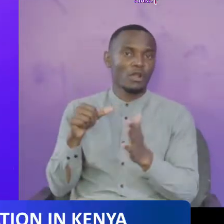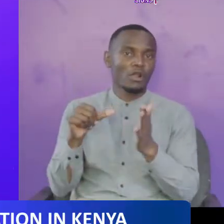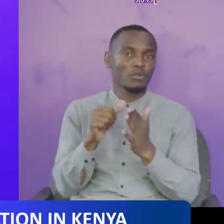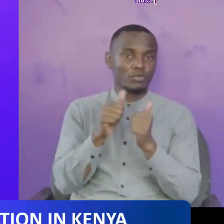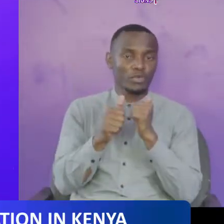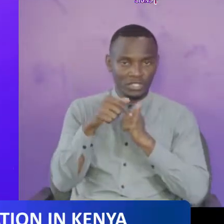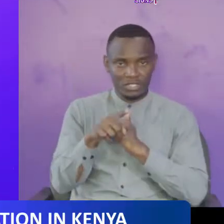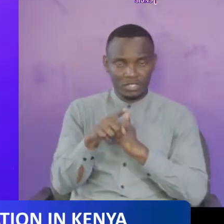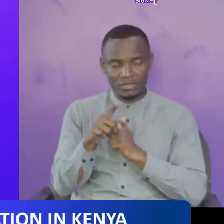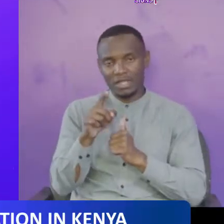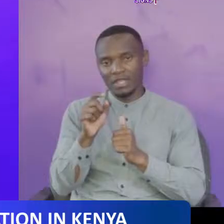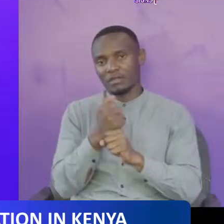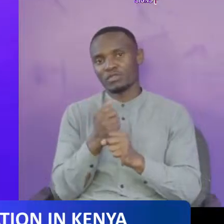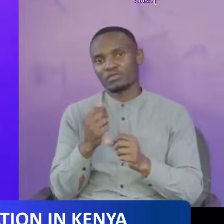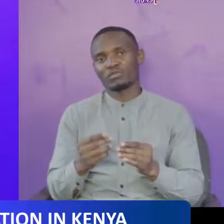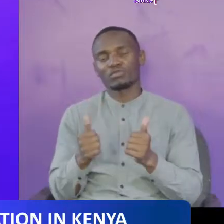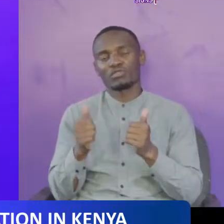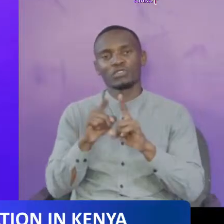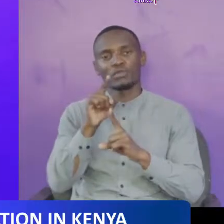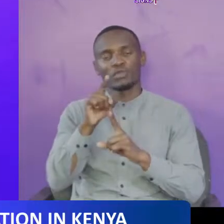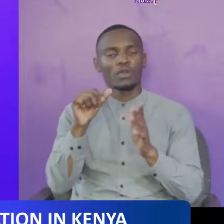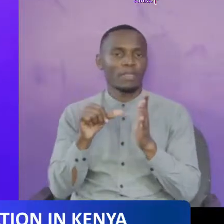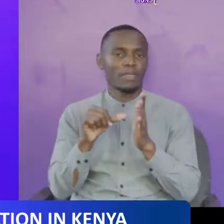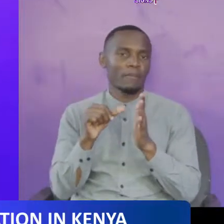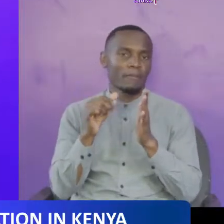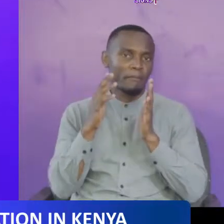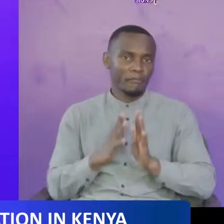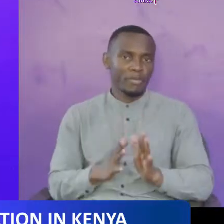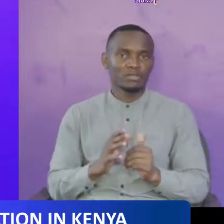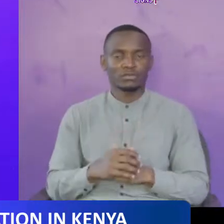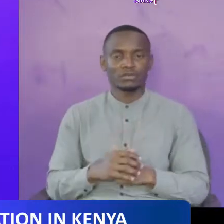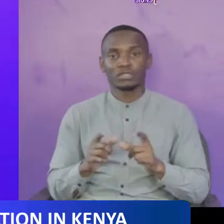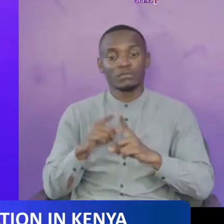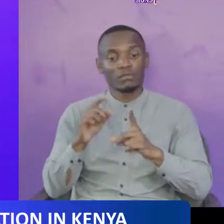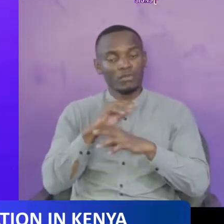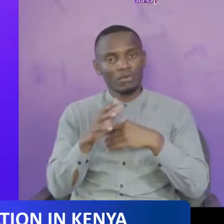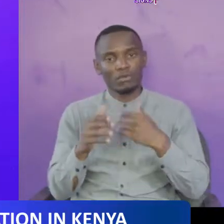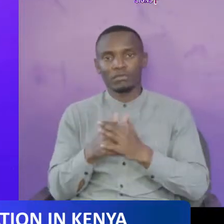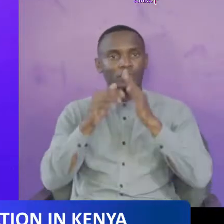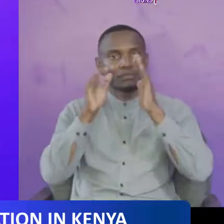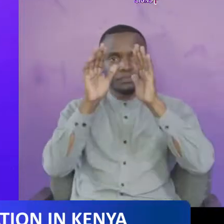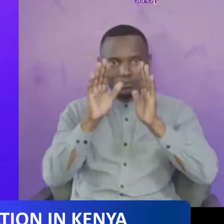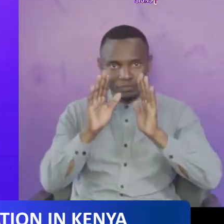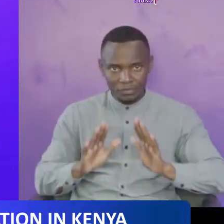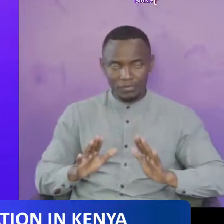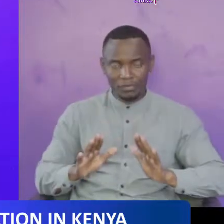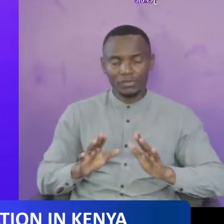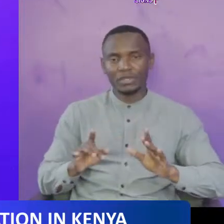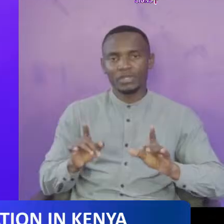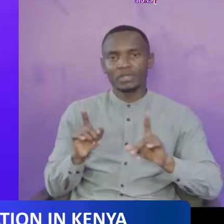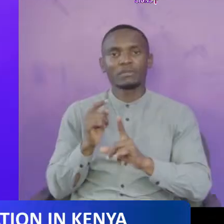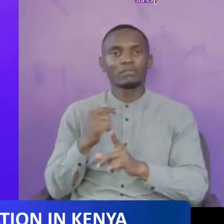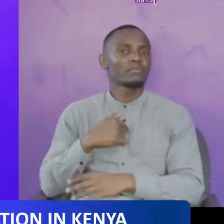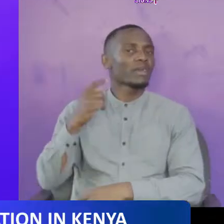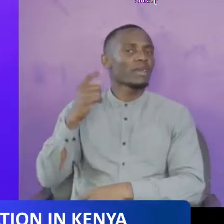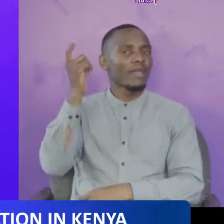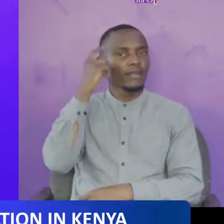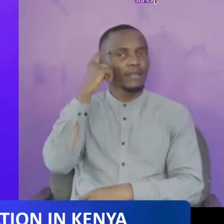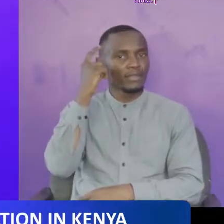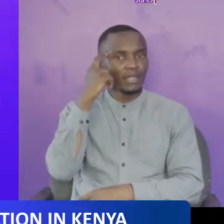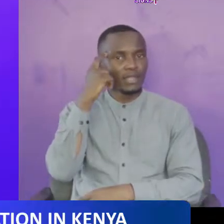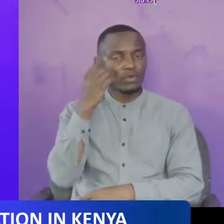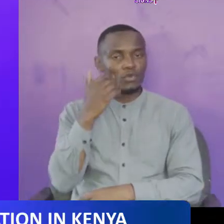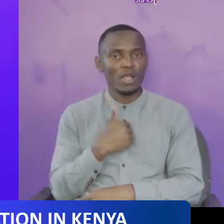the person with that solution. Solve that problem. Yes. So everybody is important. Everybody has, and I think there's that, and that there's